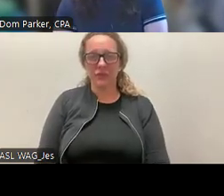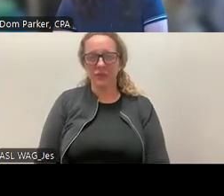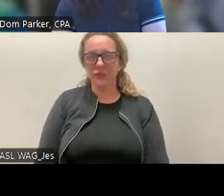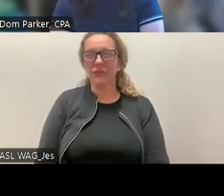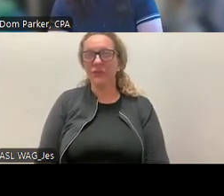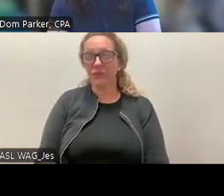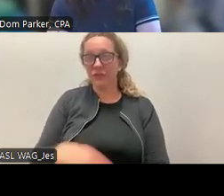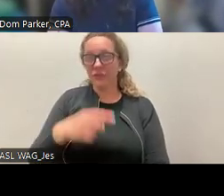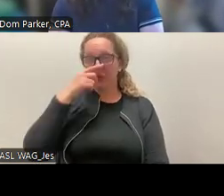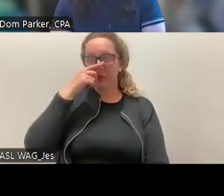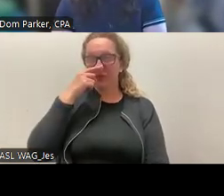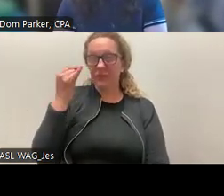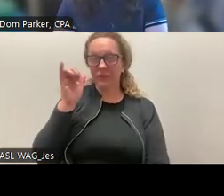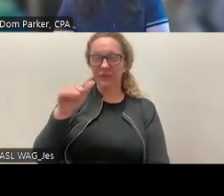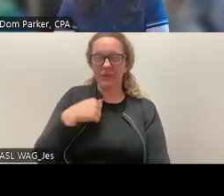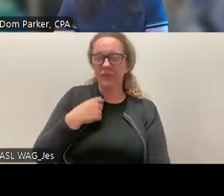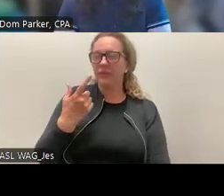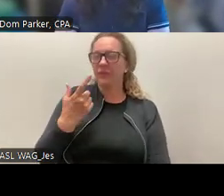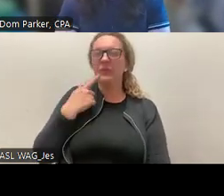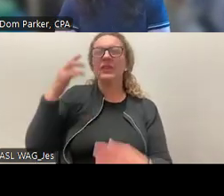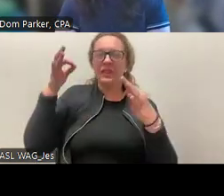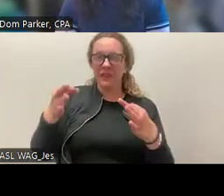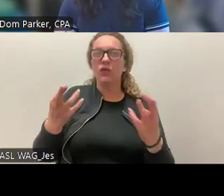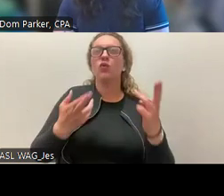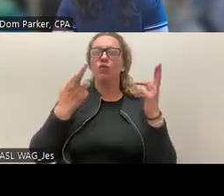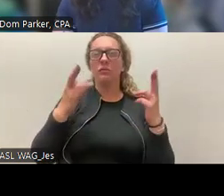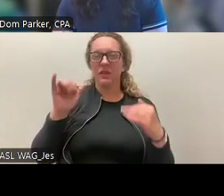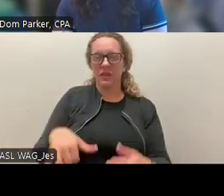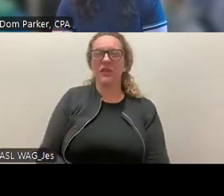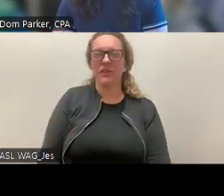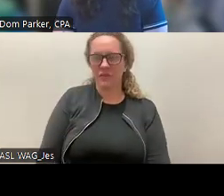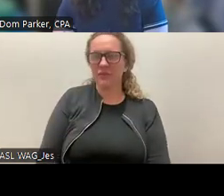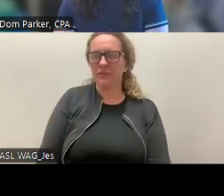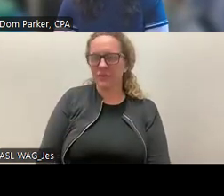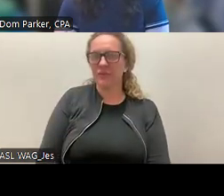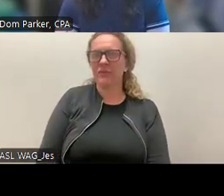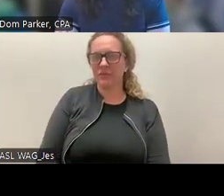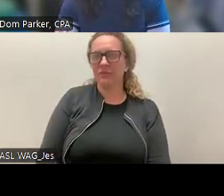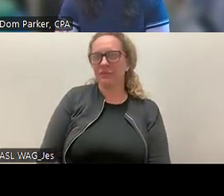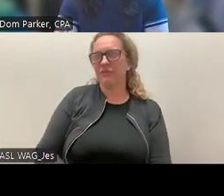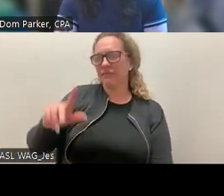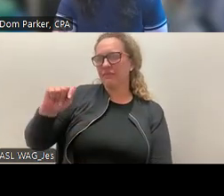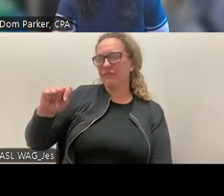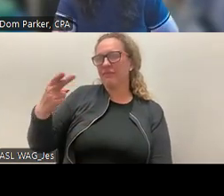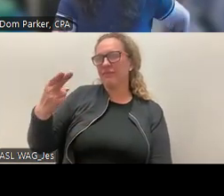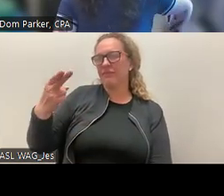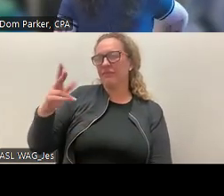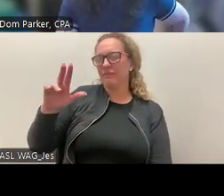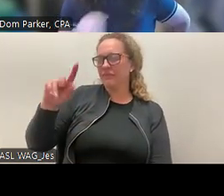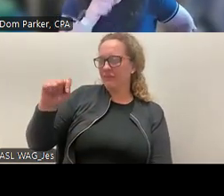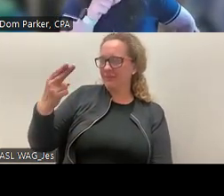Yeah, something like that. So I would definitely recommend try Thingiverse. Would be my suggestion for that.